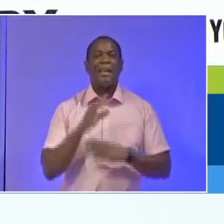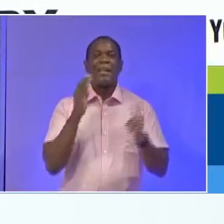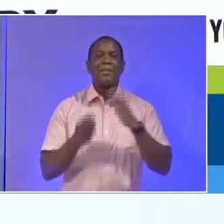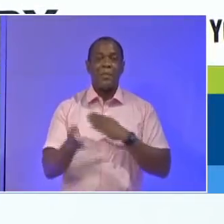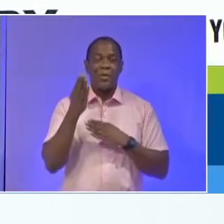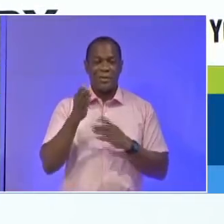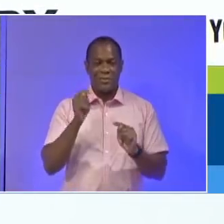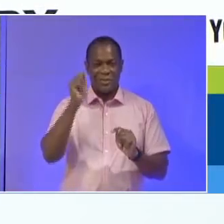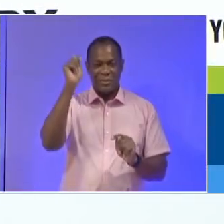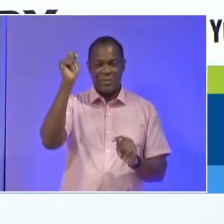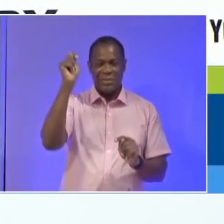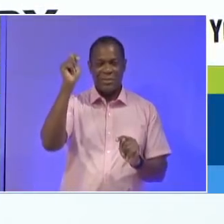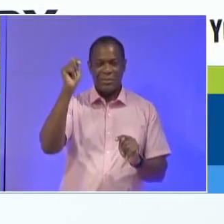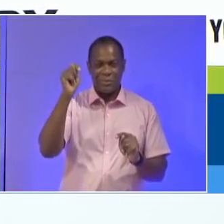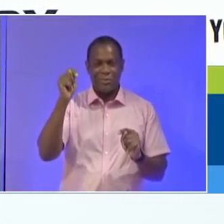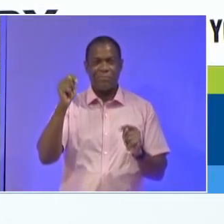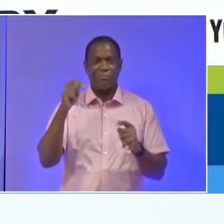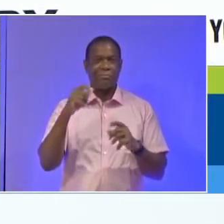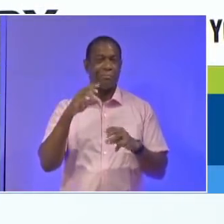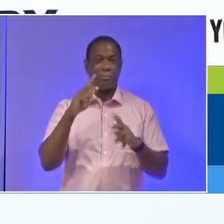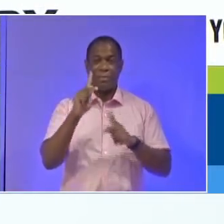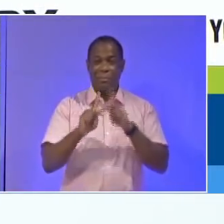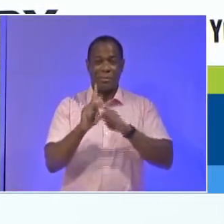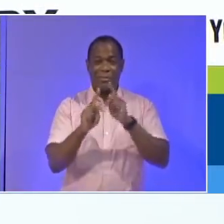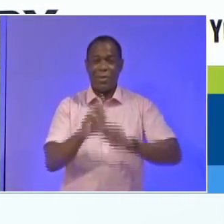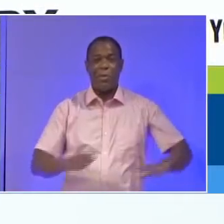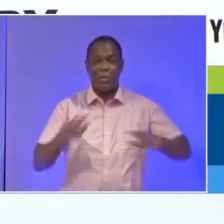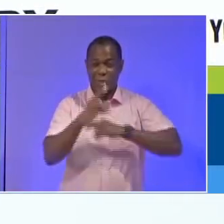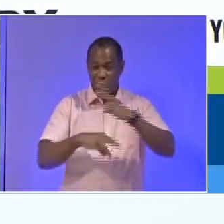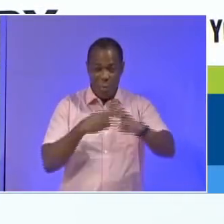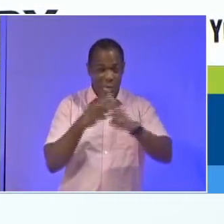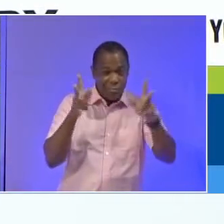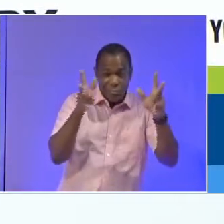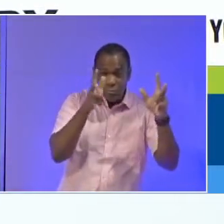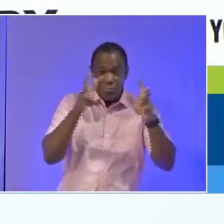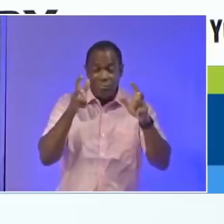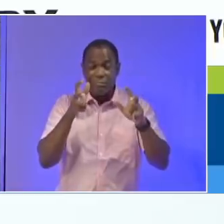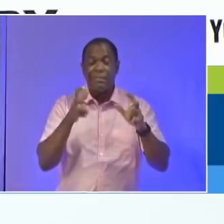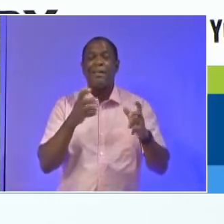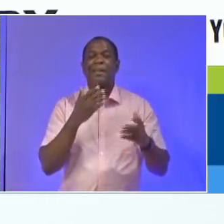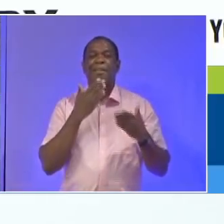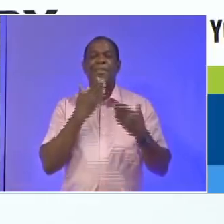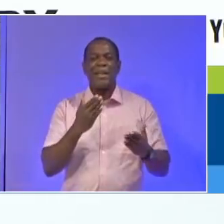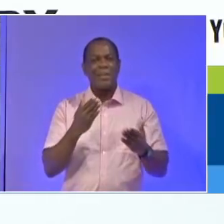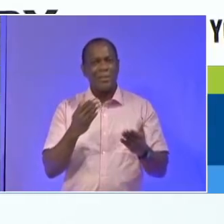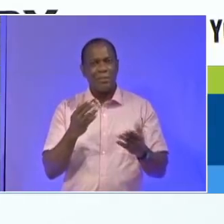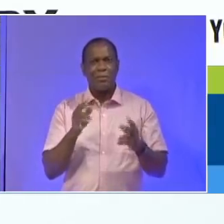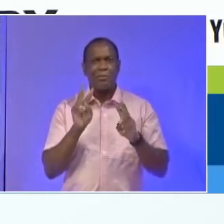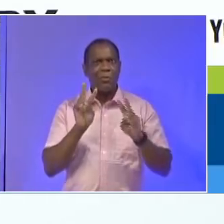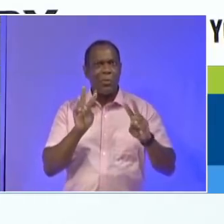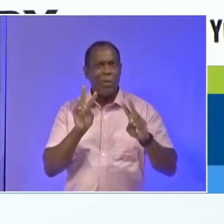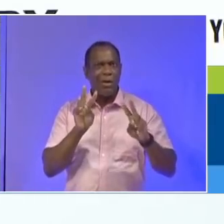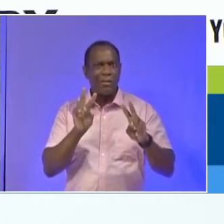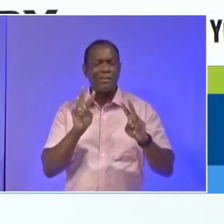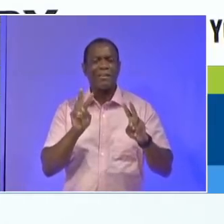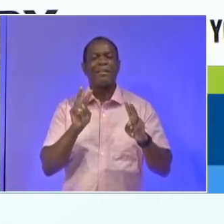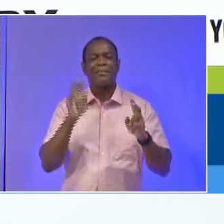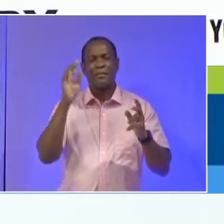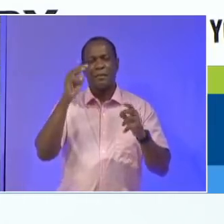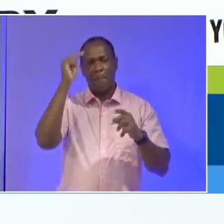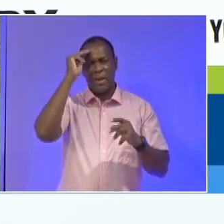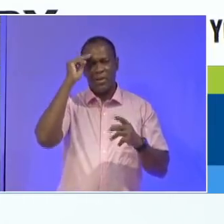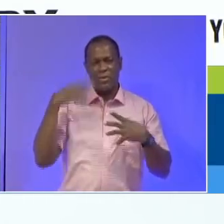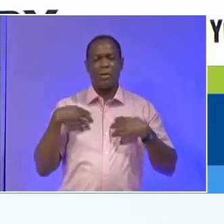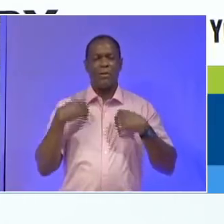Trinidad and Tobago and the wider world. Welcome and thank you for joining us for the Ministry of Health's virtual media conference on